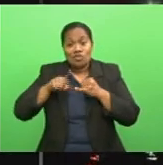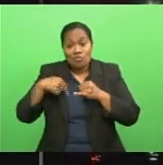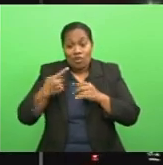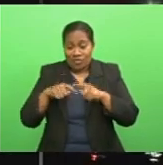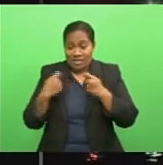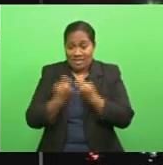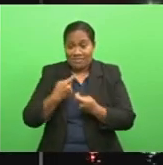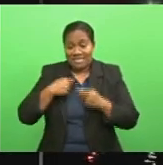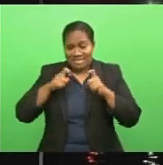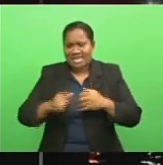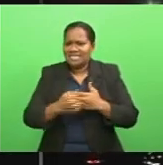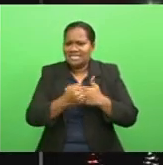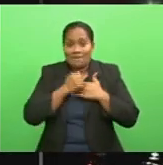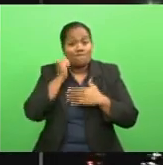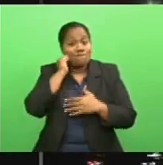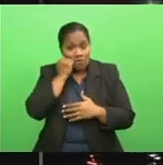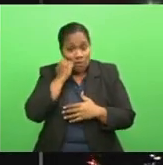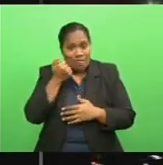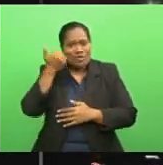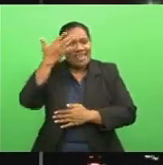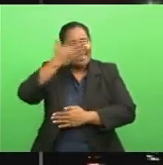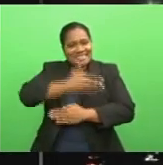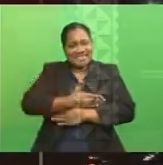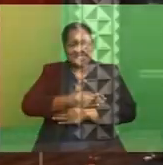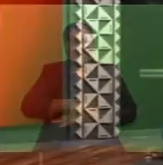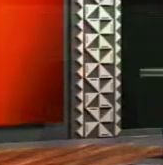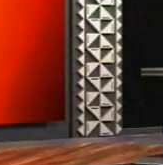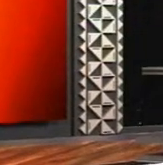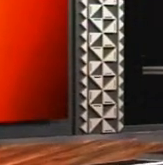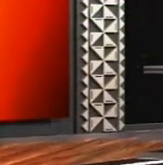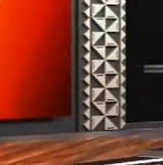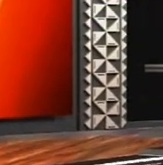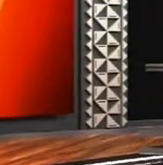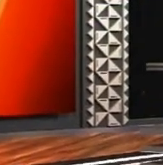I, stay safe, stay warm. Good night.